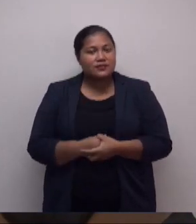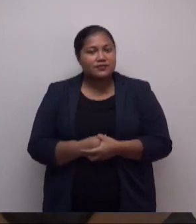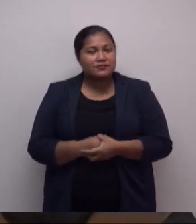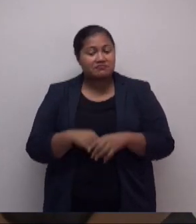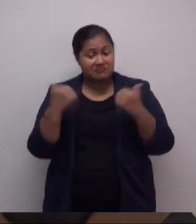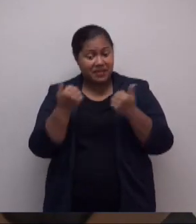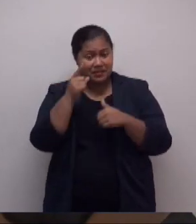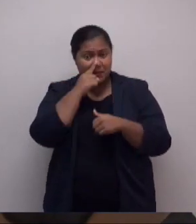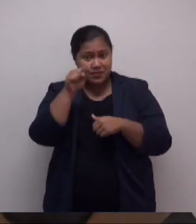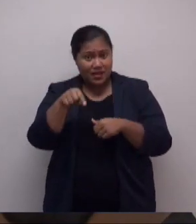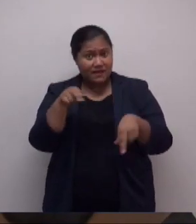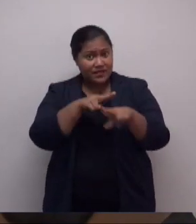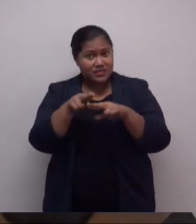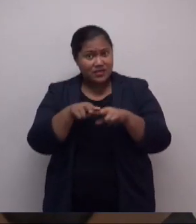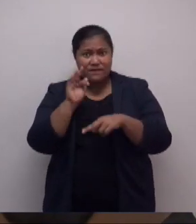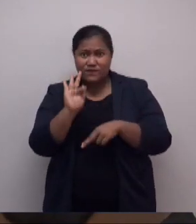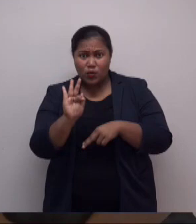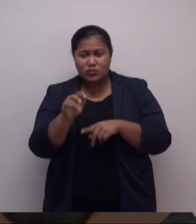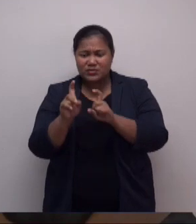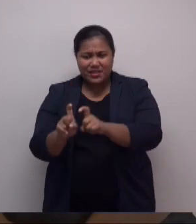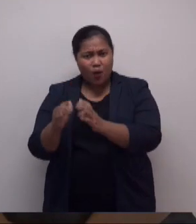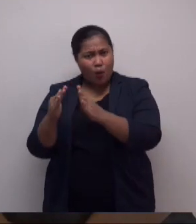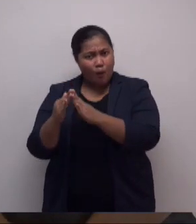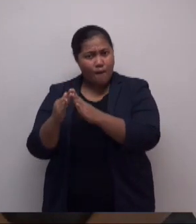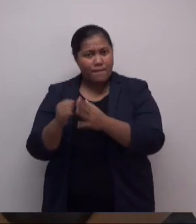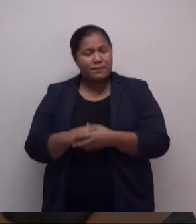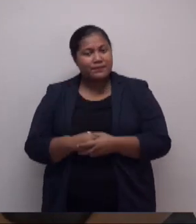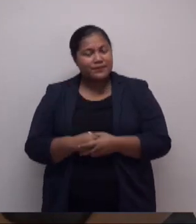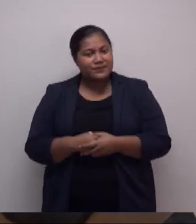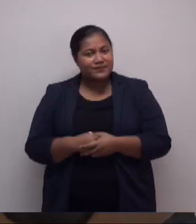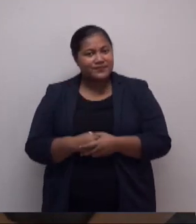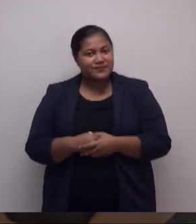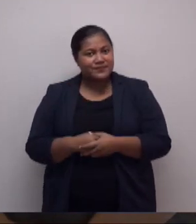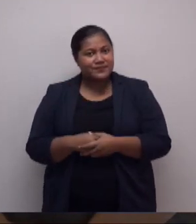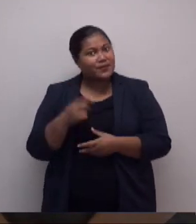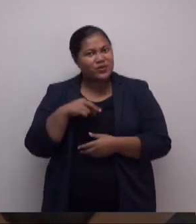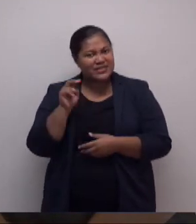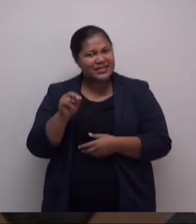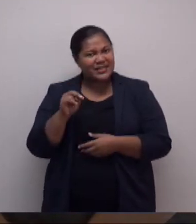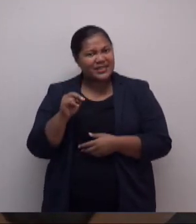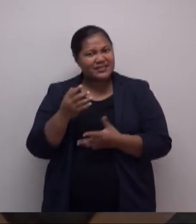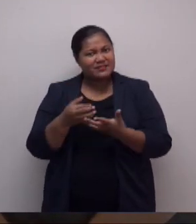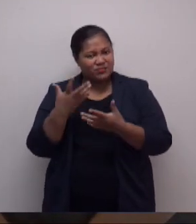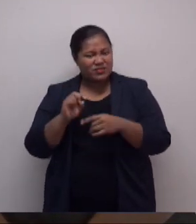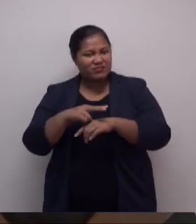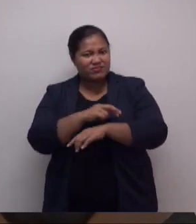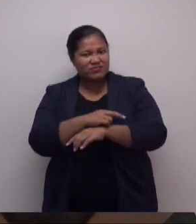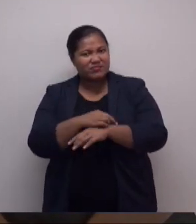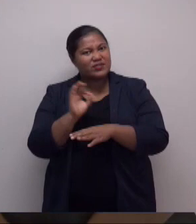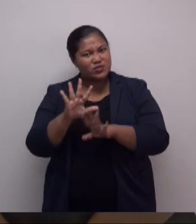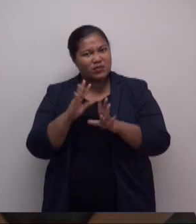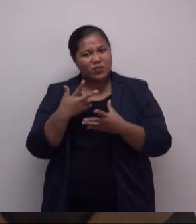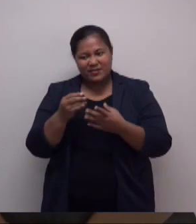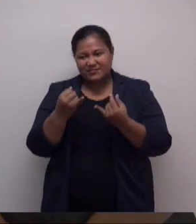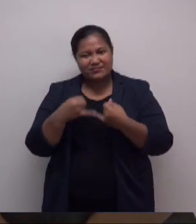Many people in Fiji have been forced to stay away from home due to our need to prevent the virus from traveling from island